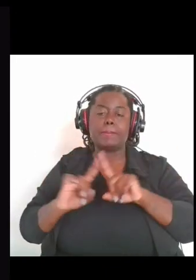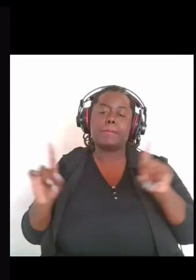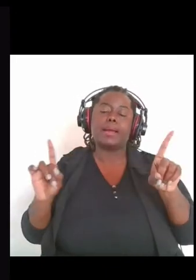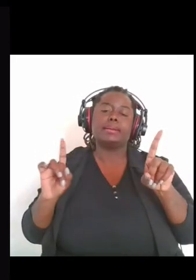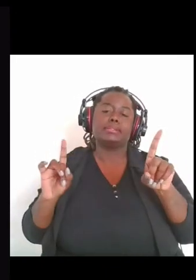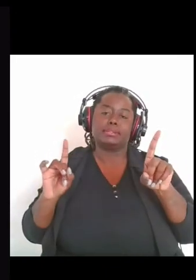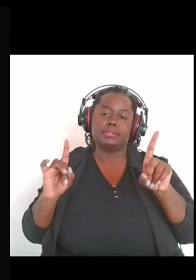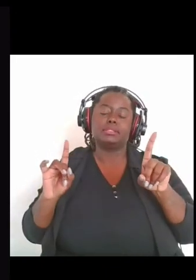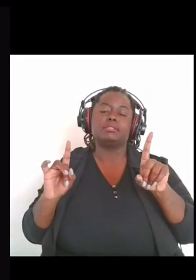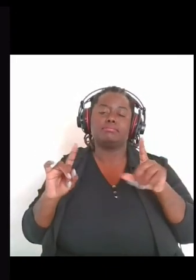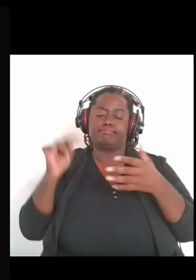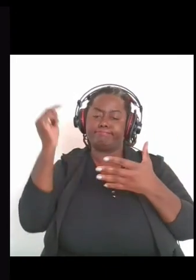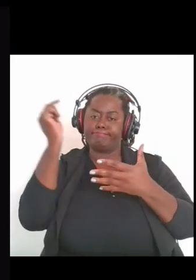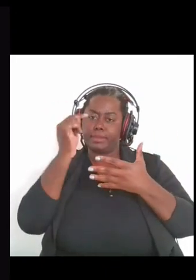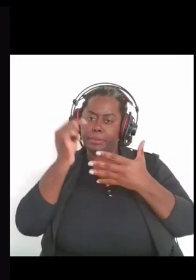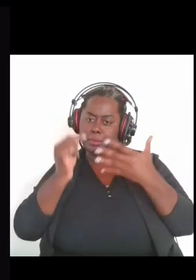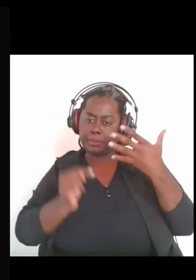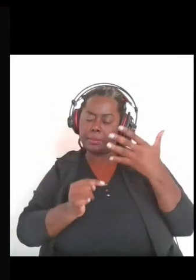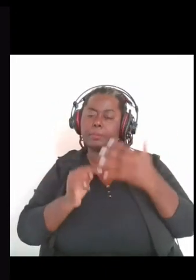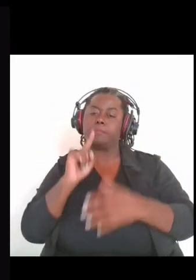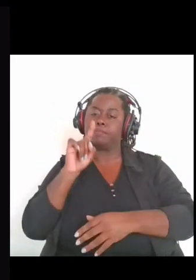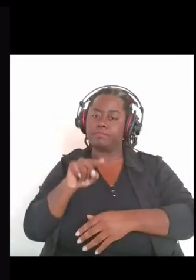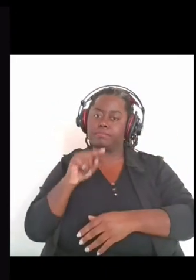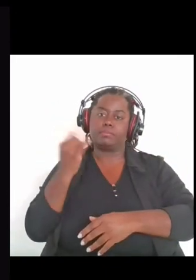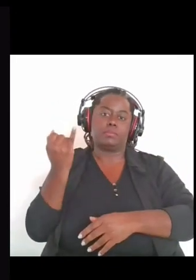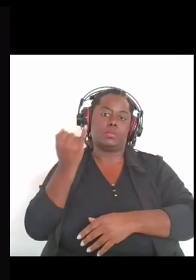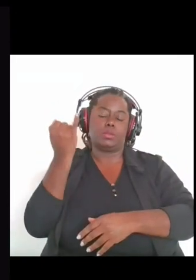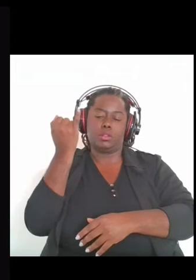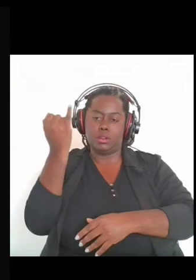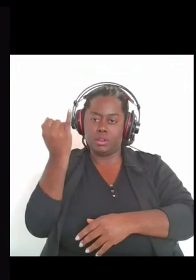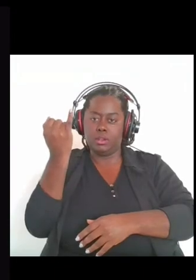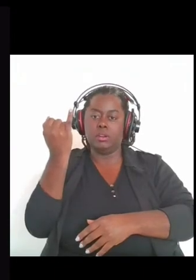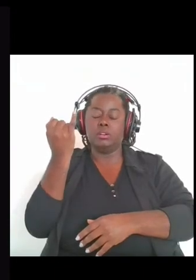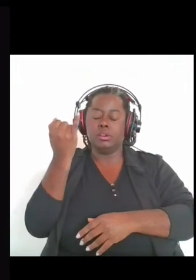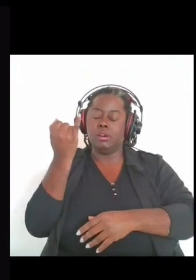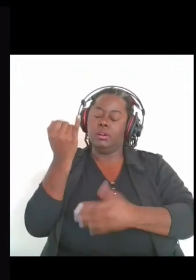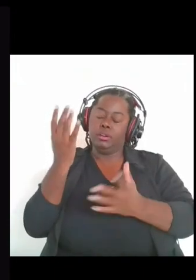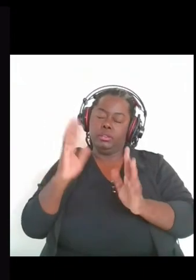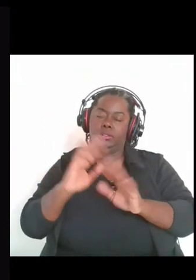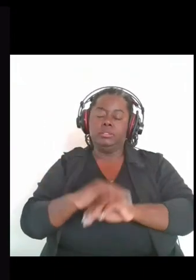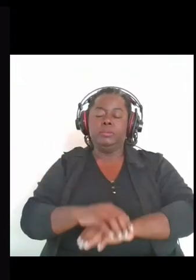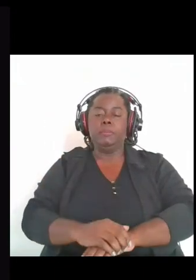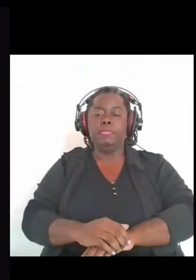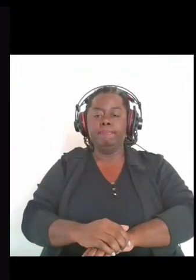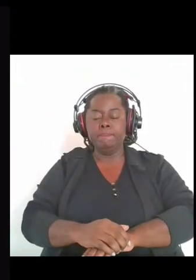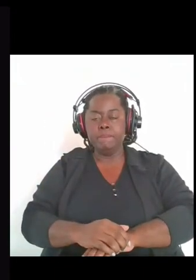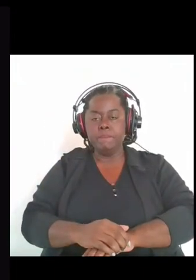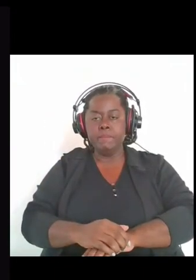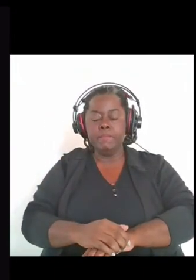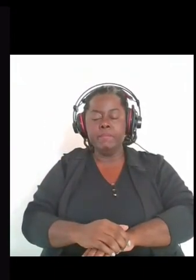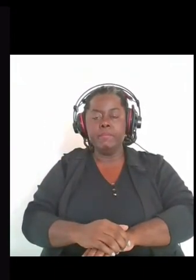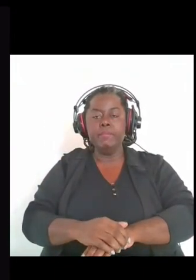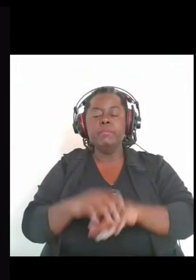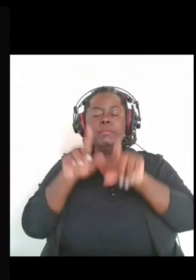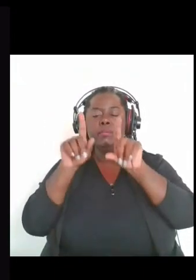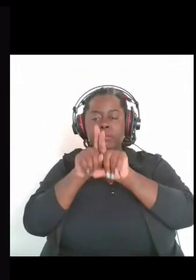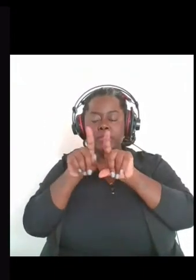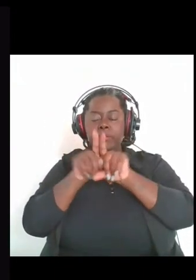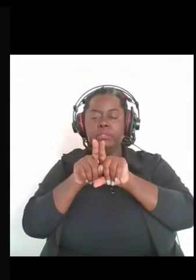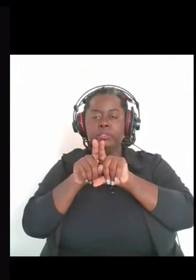suddenly even if they are liberal um there are very few spaces now left for us to